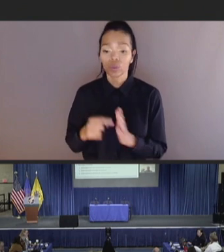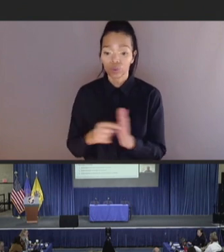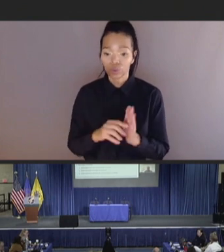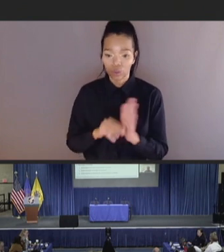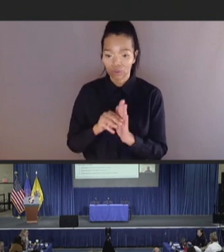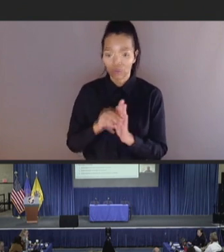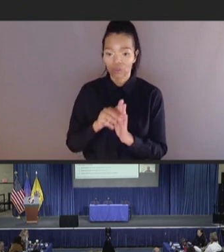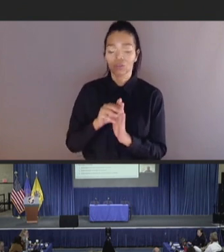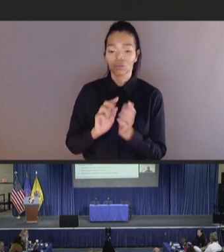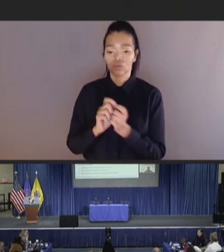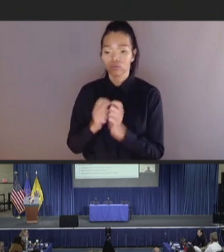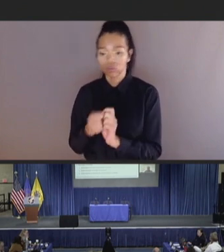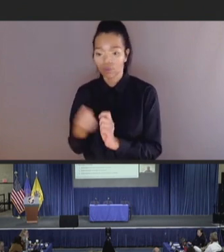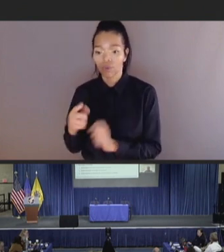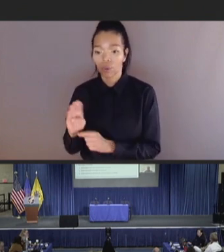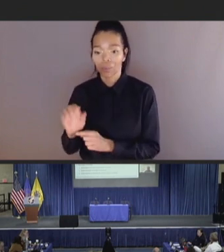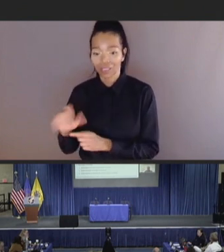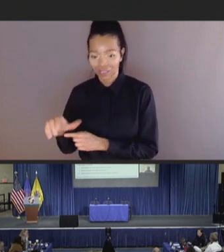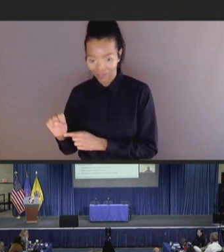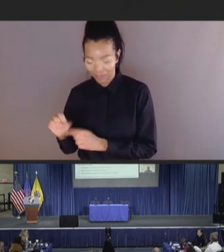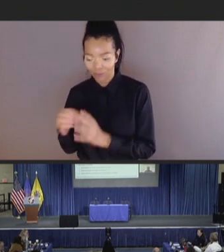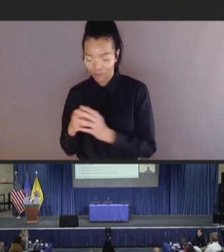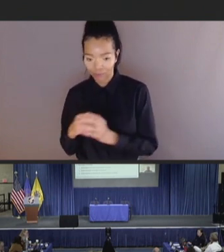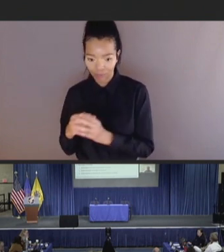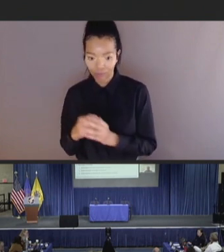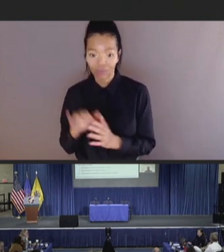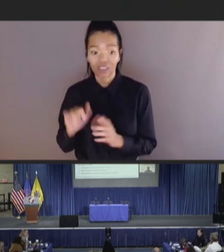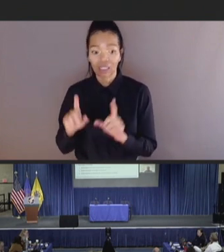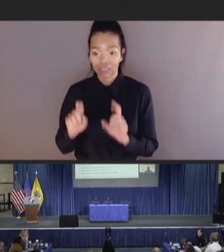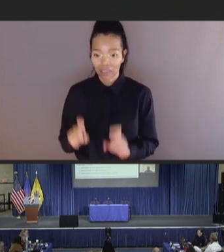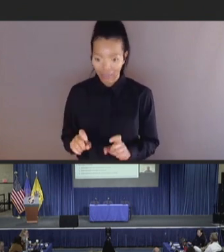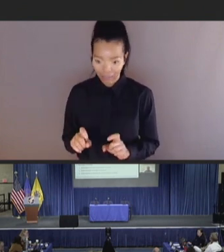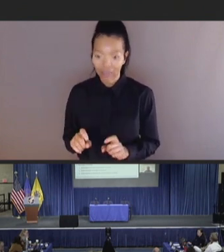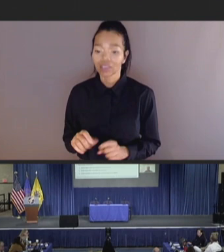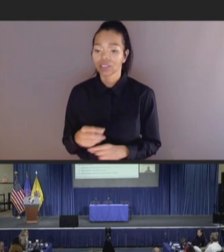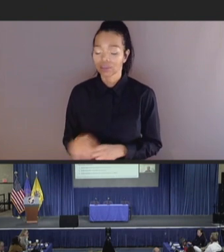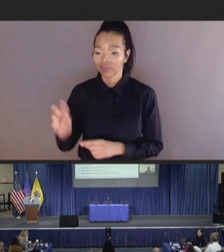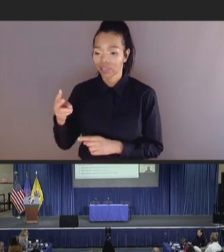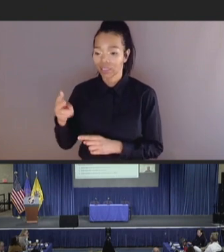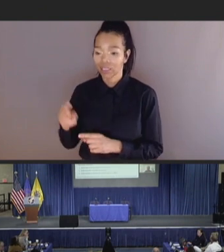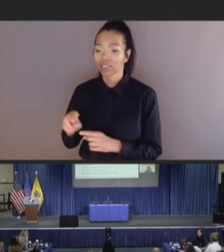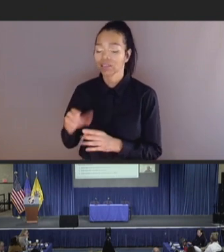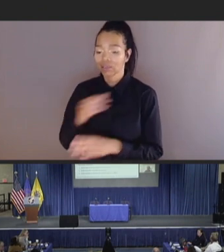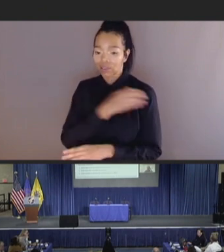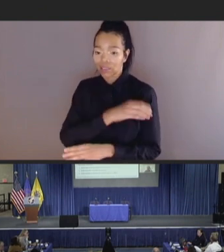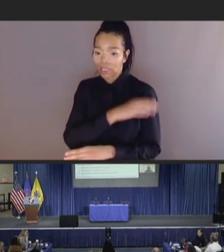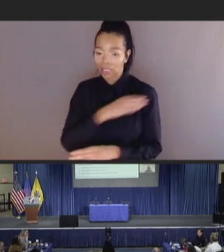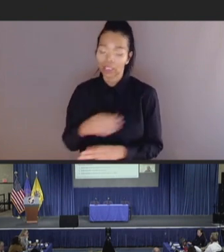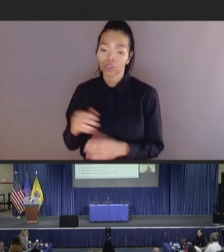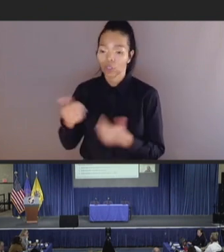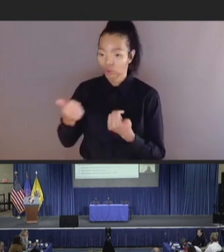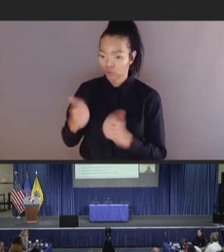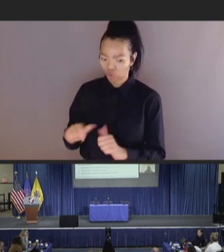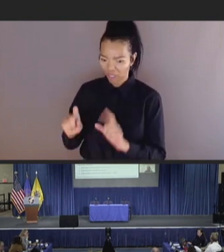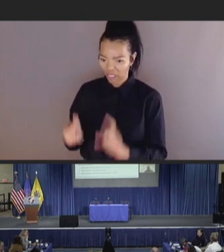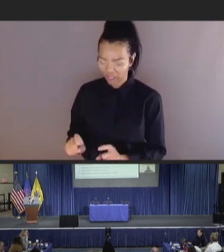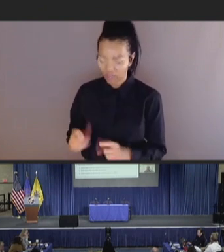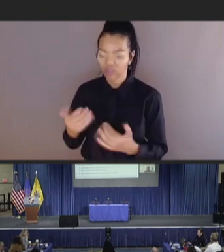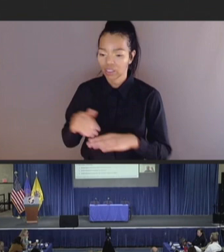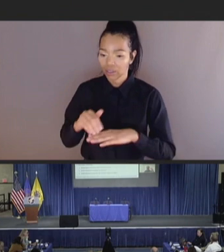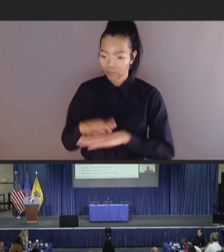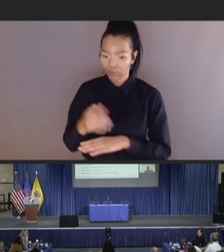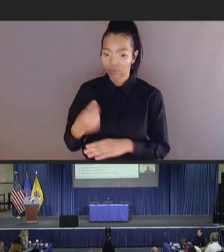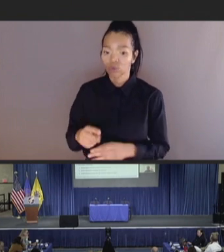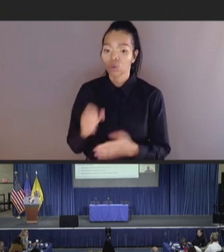right direction. And that's being tested in IAVI G002 clinical trial. It's actually a manuscript that we've submitted for publication, and it was carried out